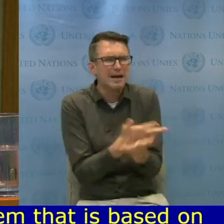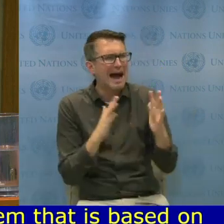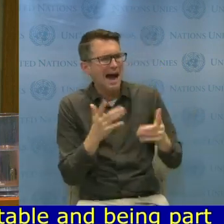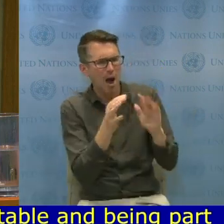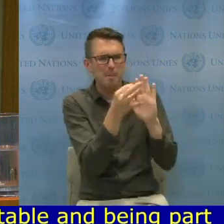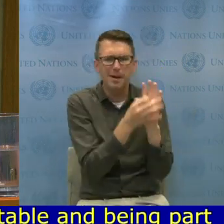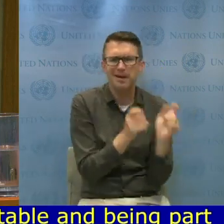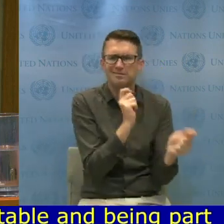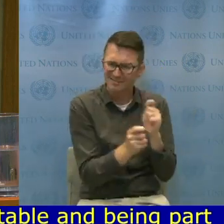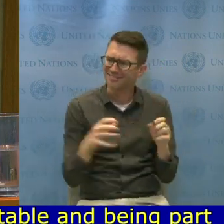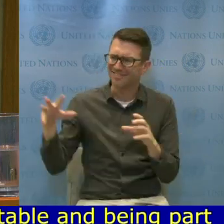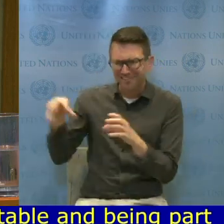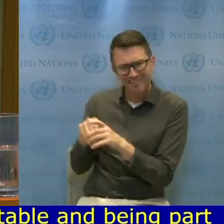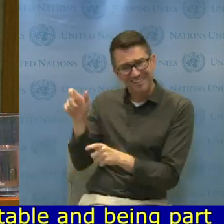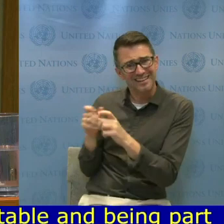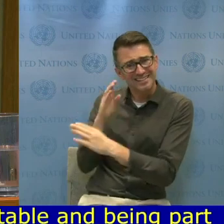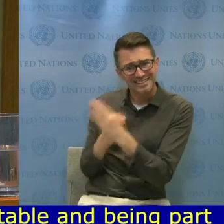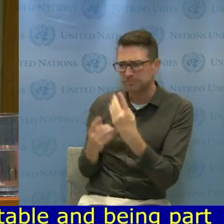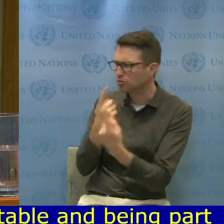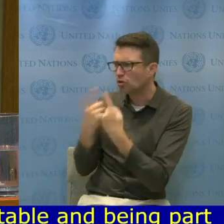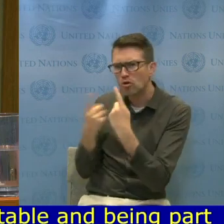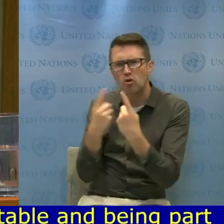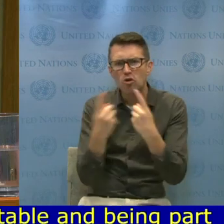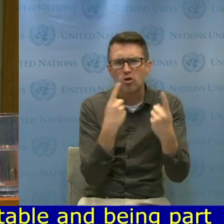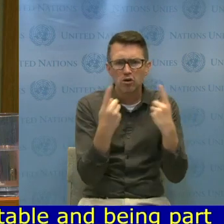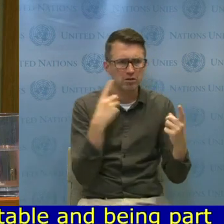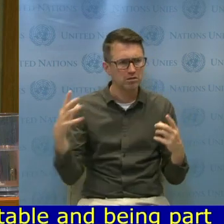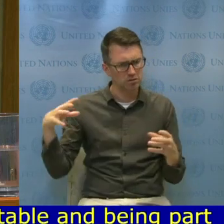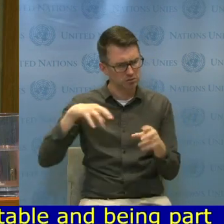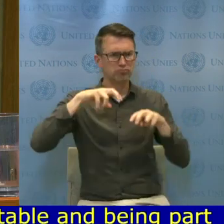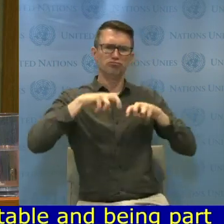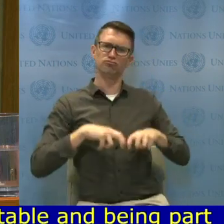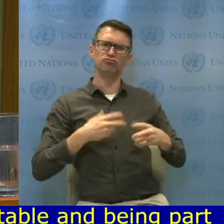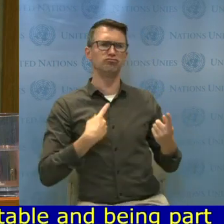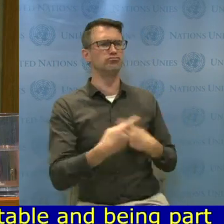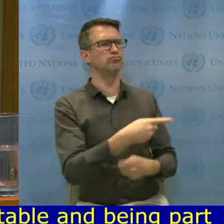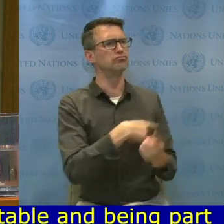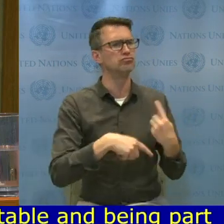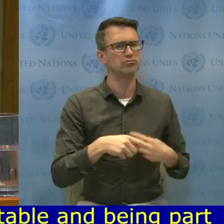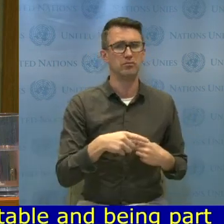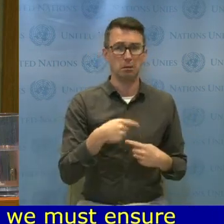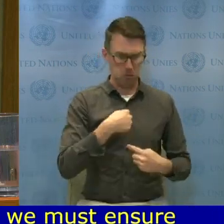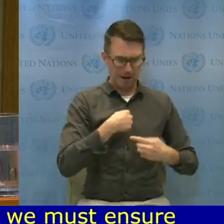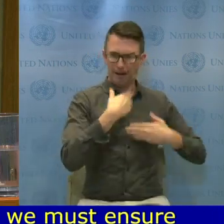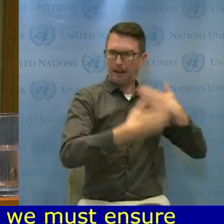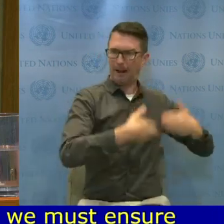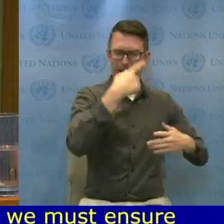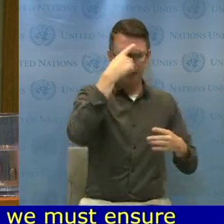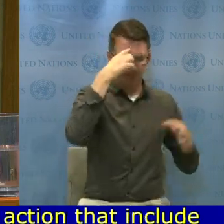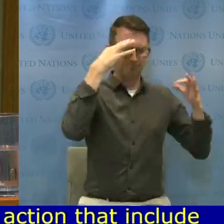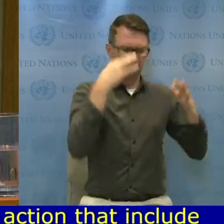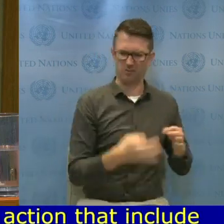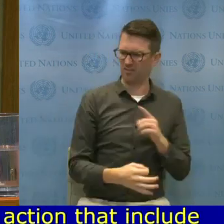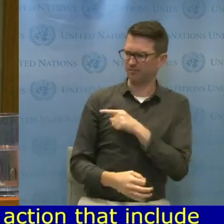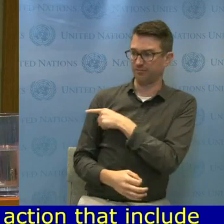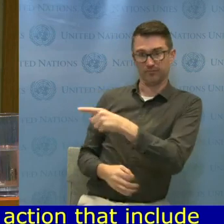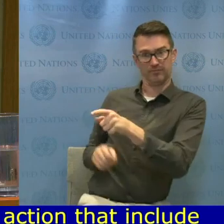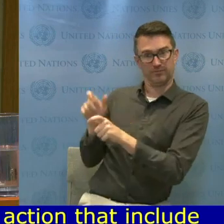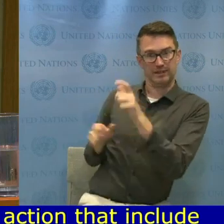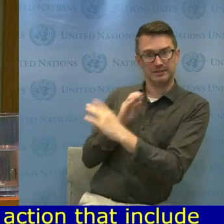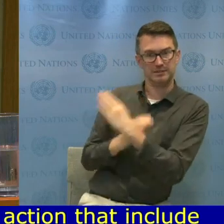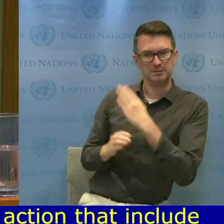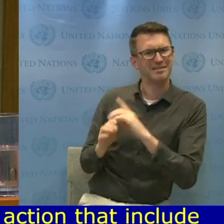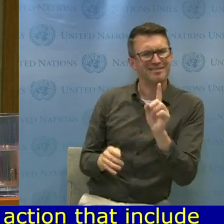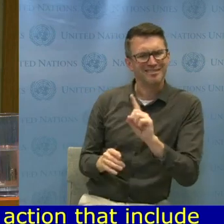bold actions, one that includes people with disabilities. And second thing is that when people are at the table, they support that person. They're